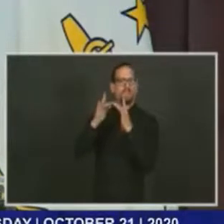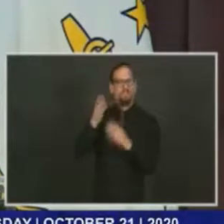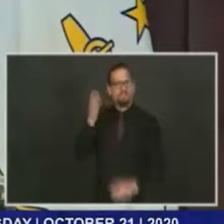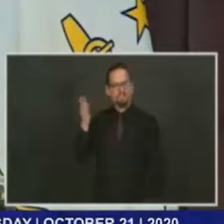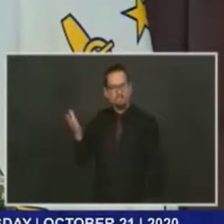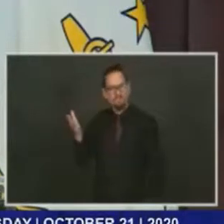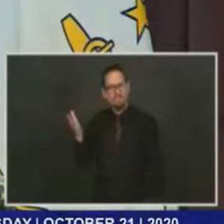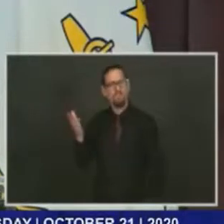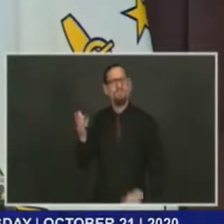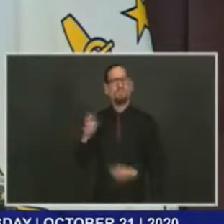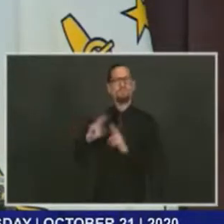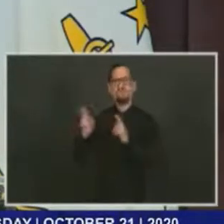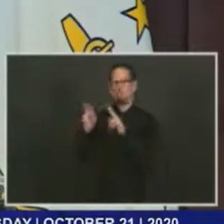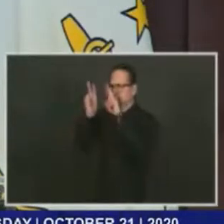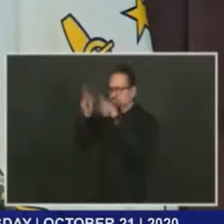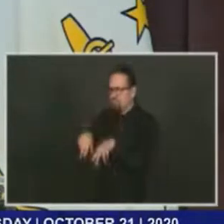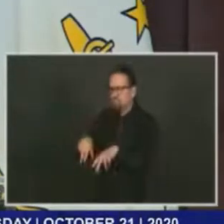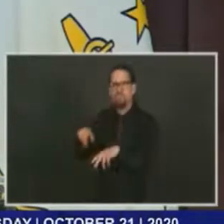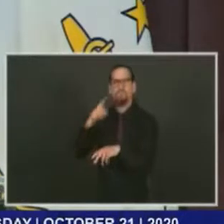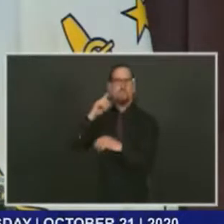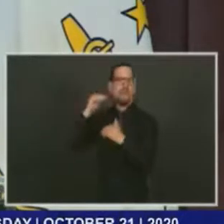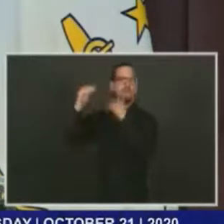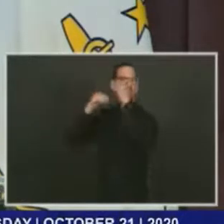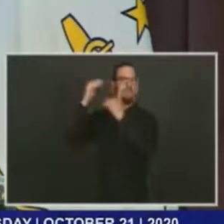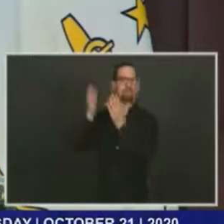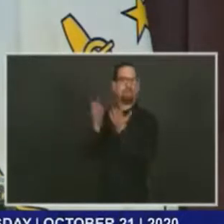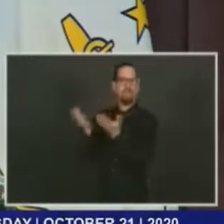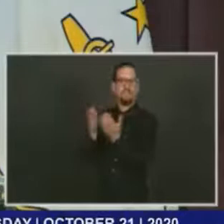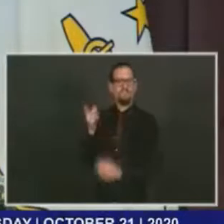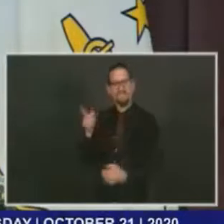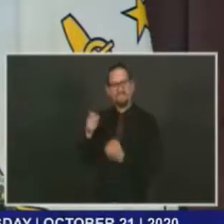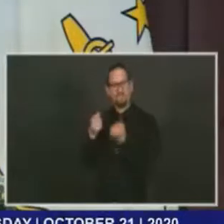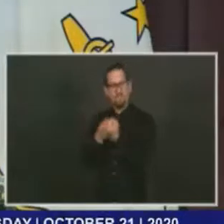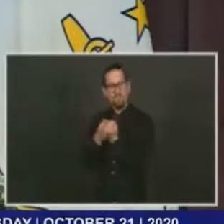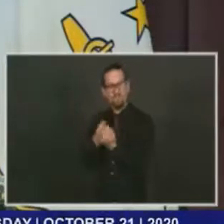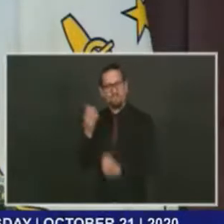bhlink.org, which is for children.